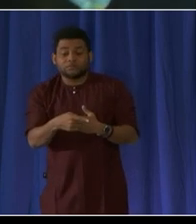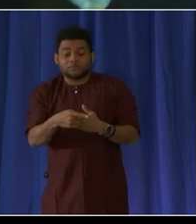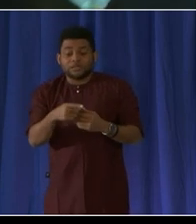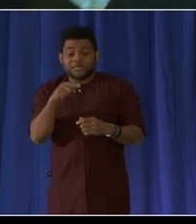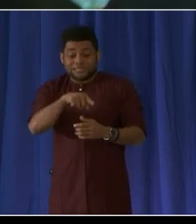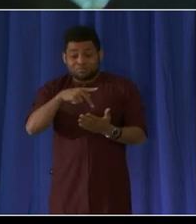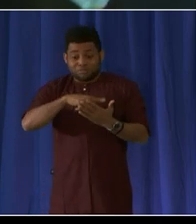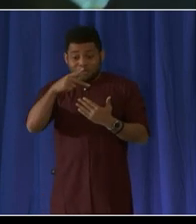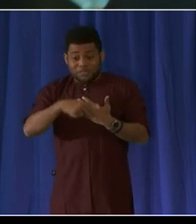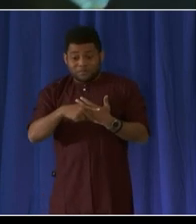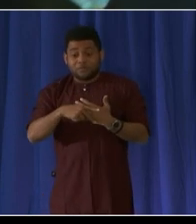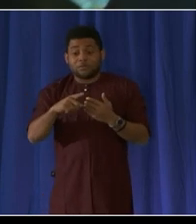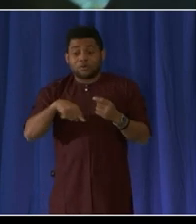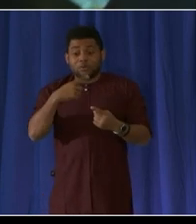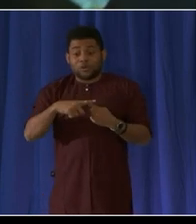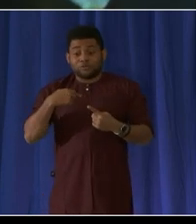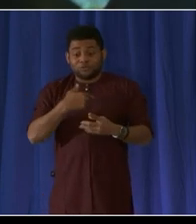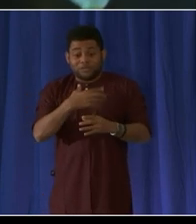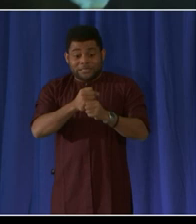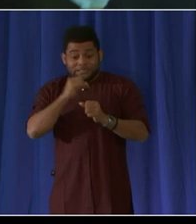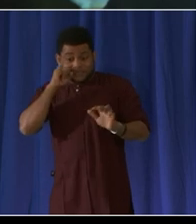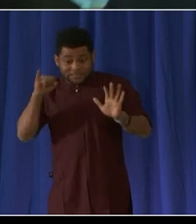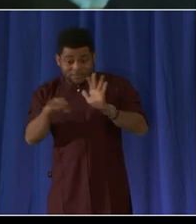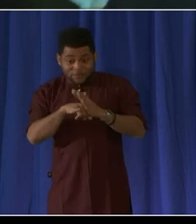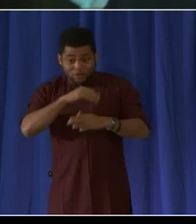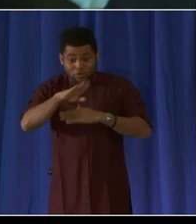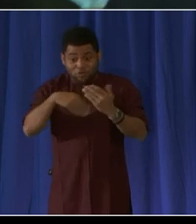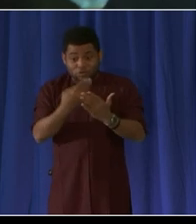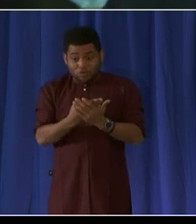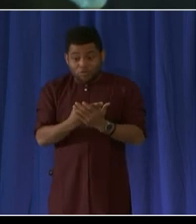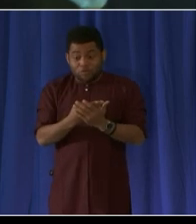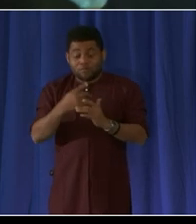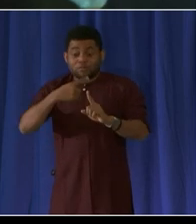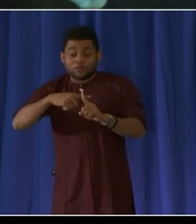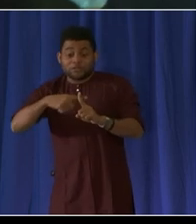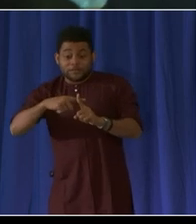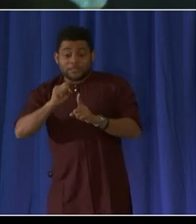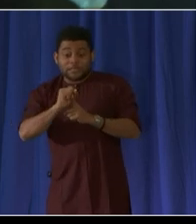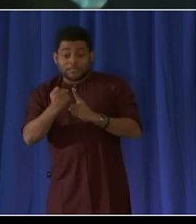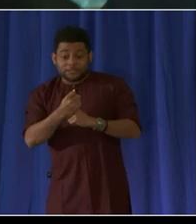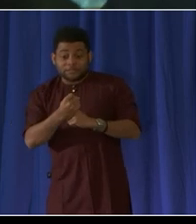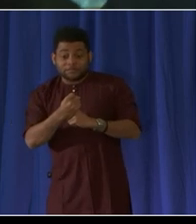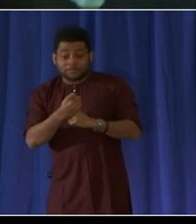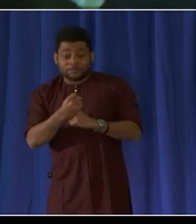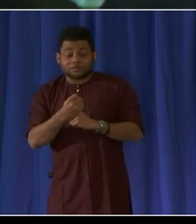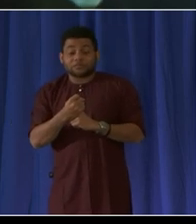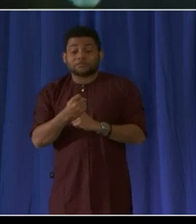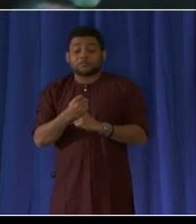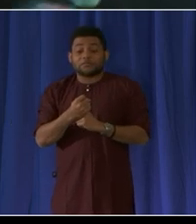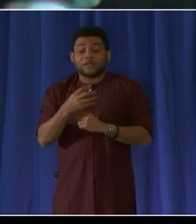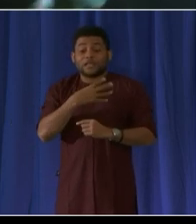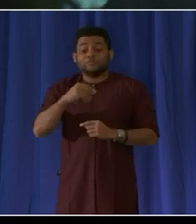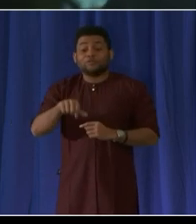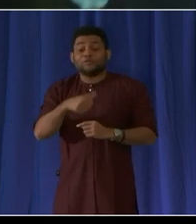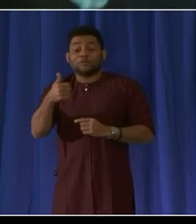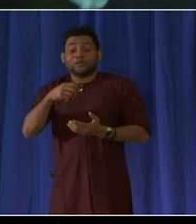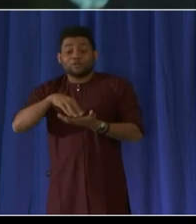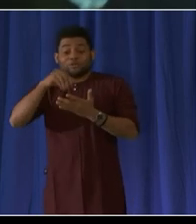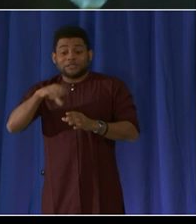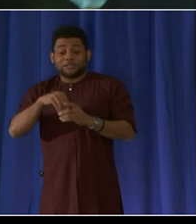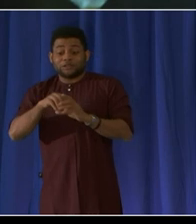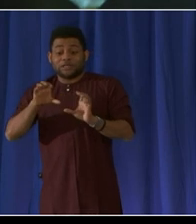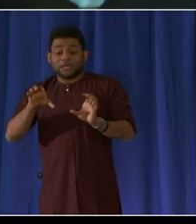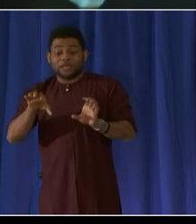in this program is that once we have an identified a positive case, and the other students in